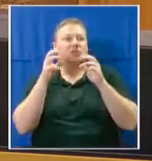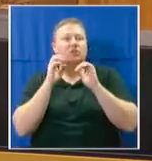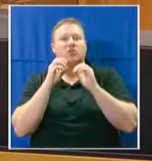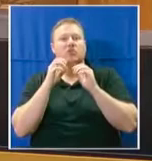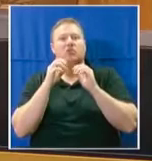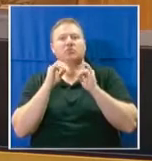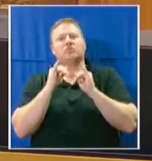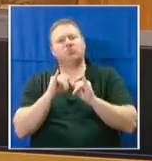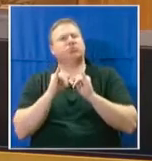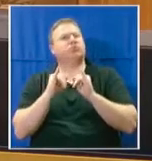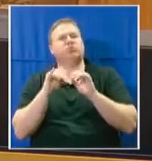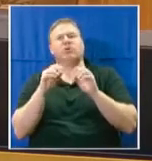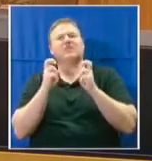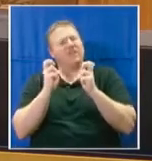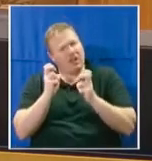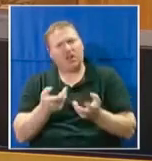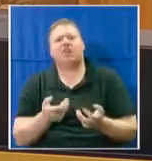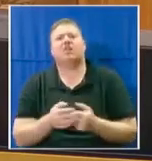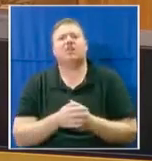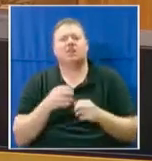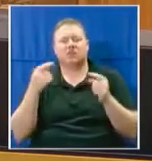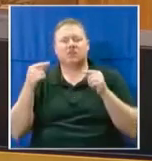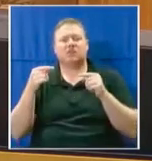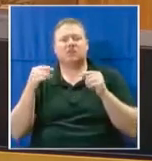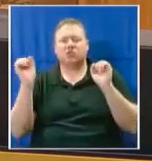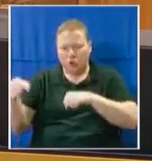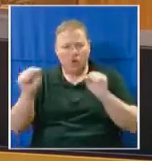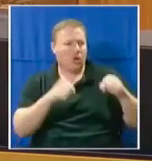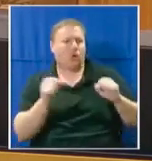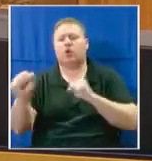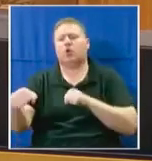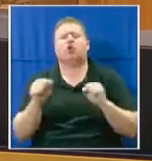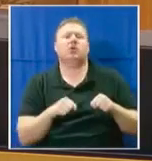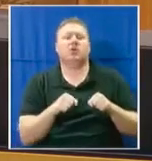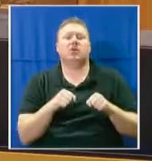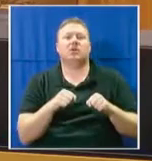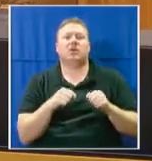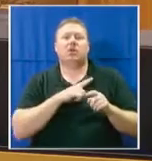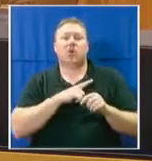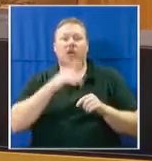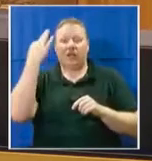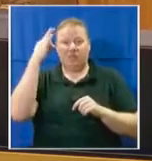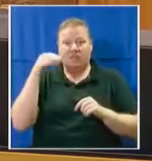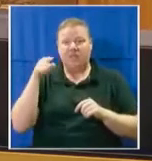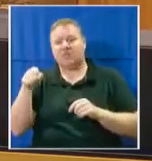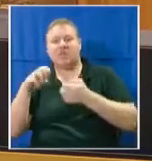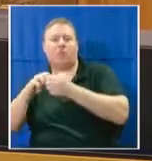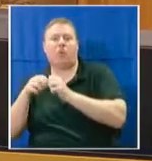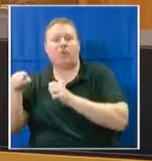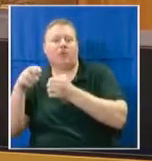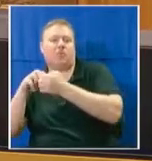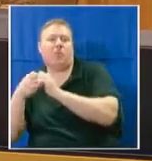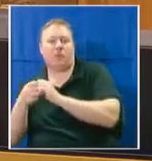that level. In other words, we're at a point where the state has this and that problem, and let's open up, let's